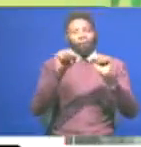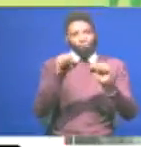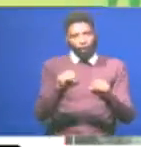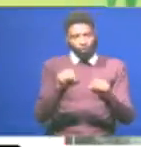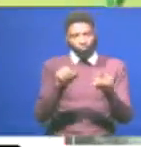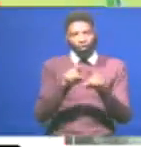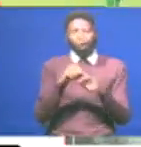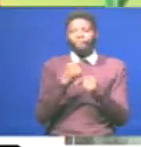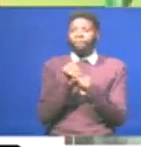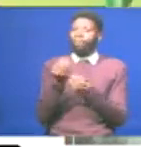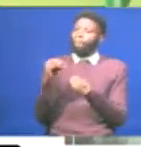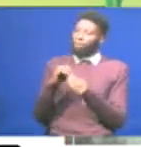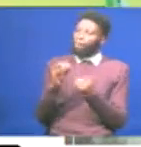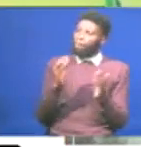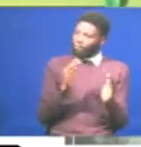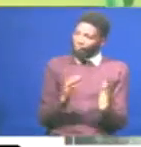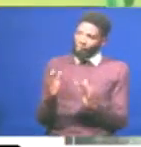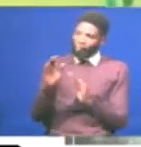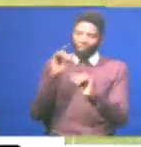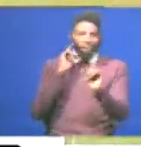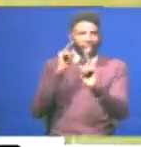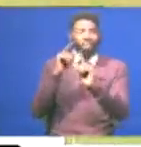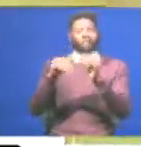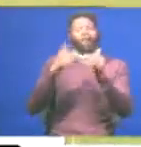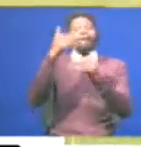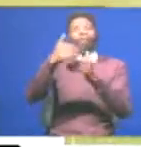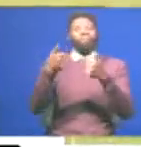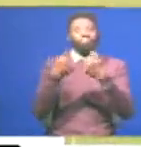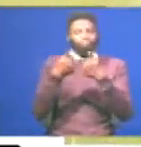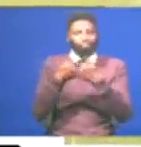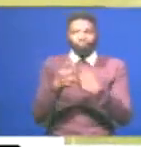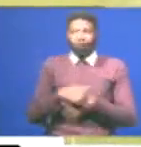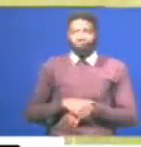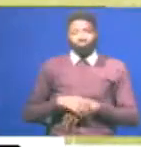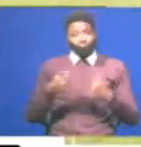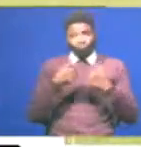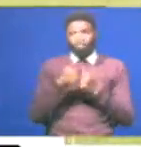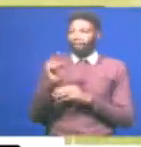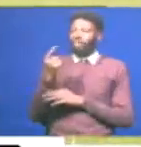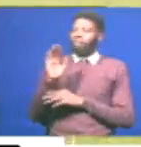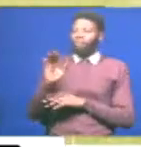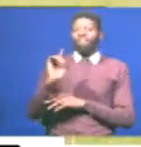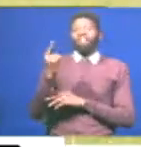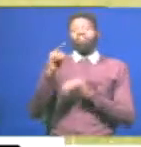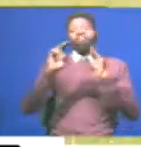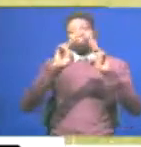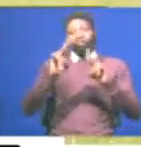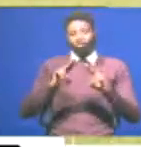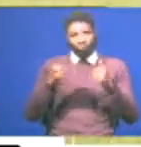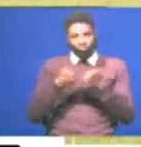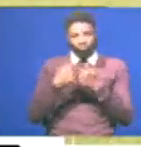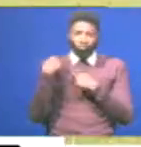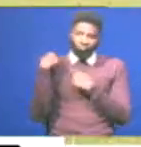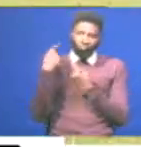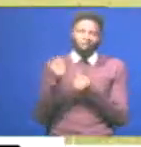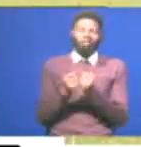make more preparations for the next coming assignments. The match will be Kenya's first international encounter in 16 months and will be